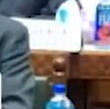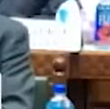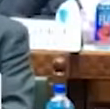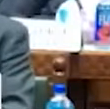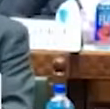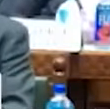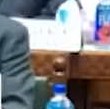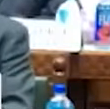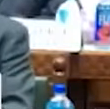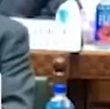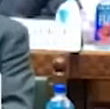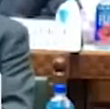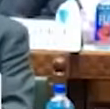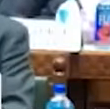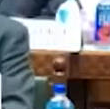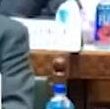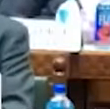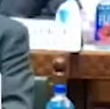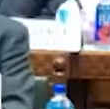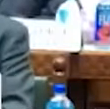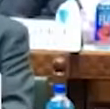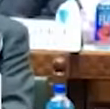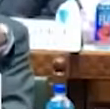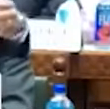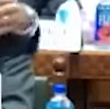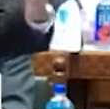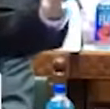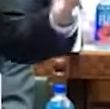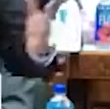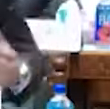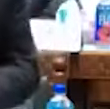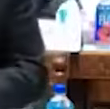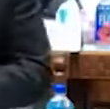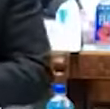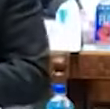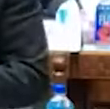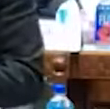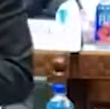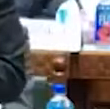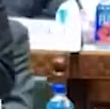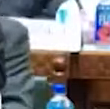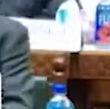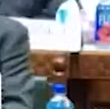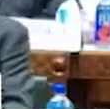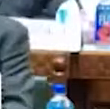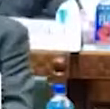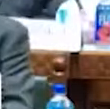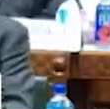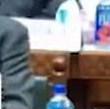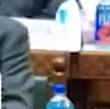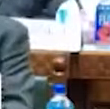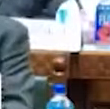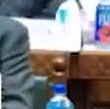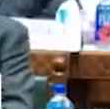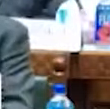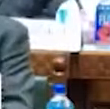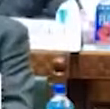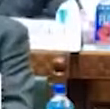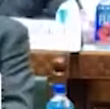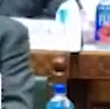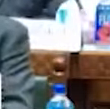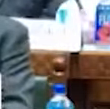about how Roy Krishna, this football player, had been given some international recognition. And we all congratulated